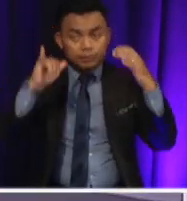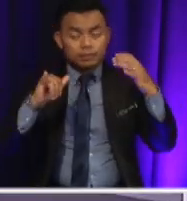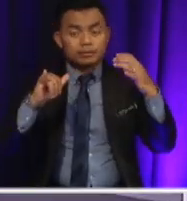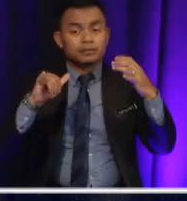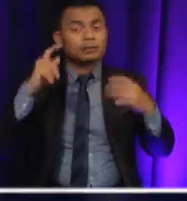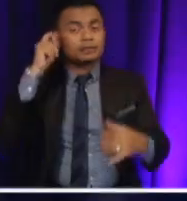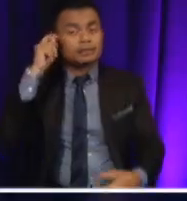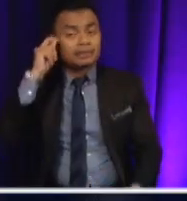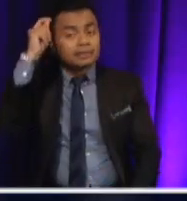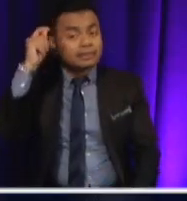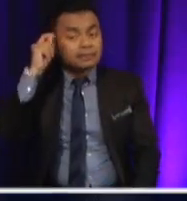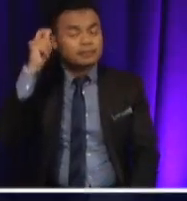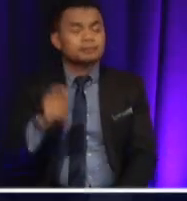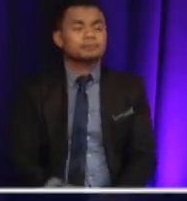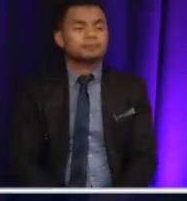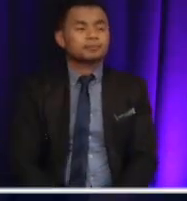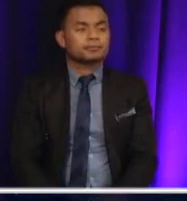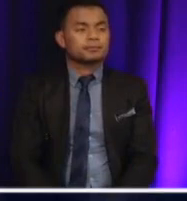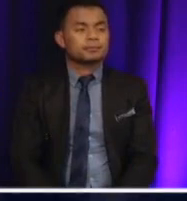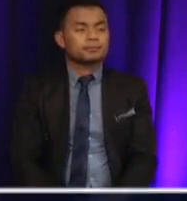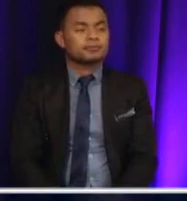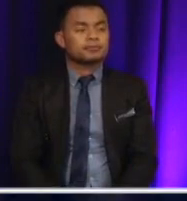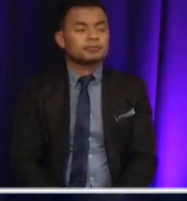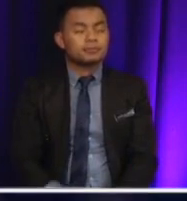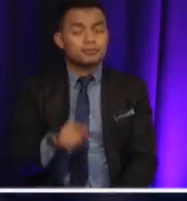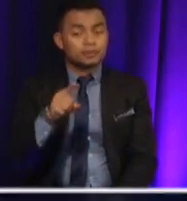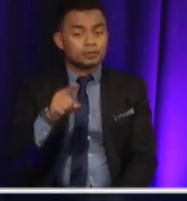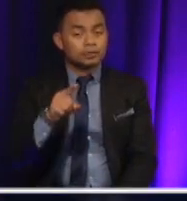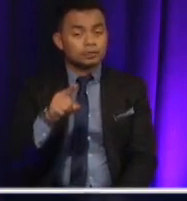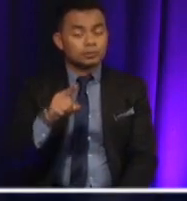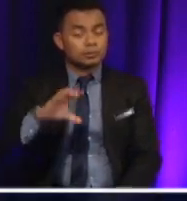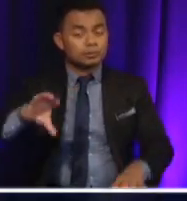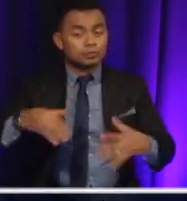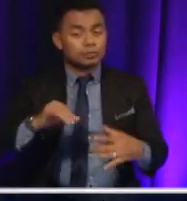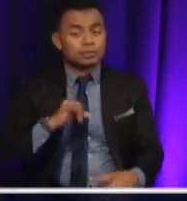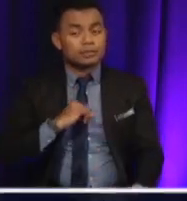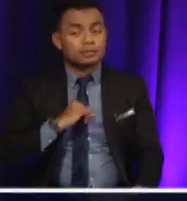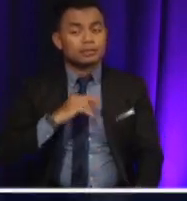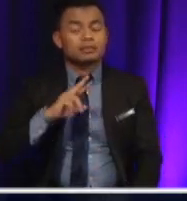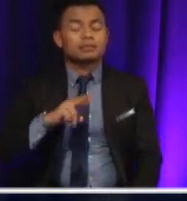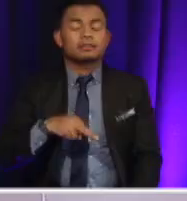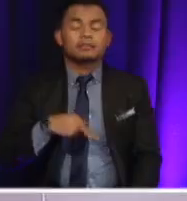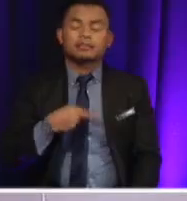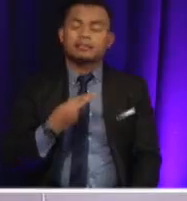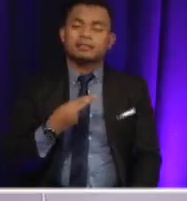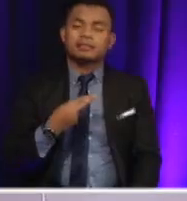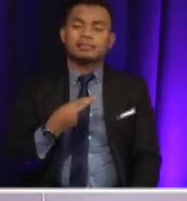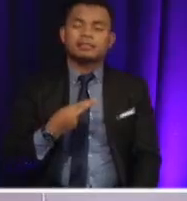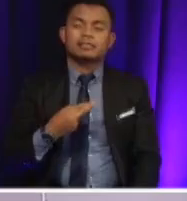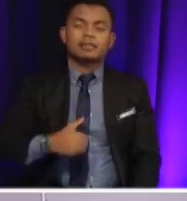right. You made me look fabulous my entire childhood.